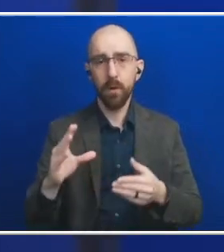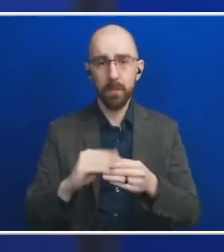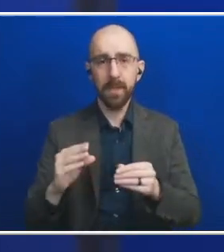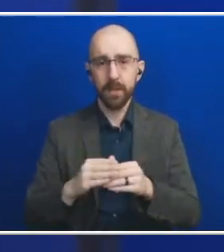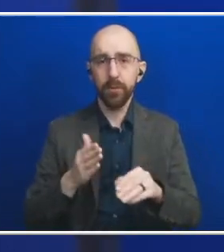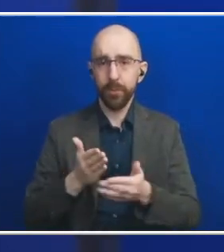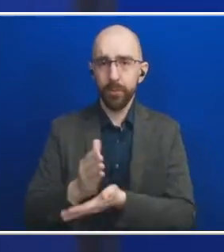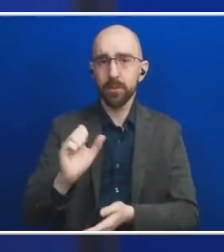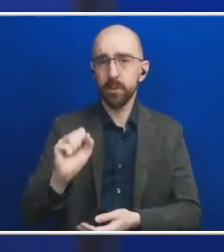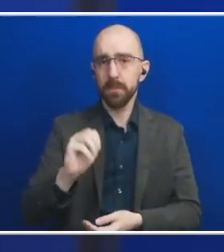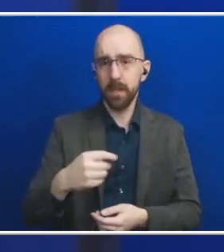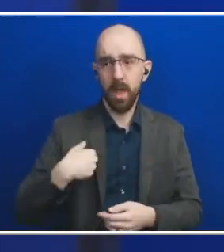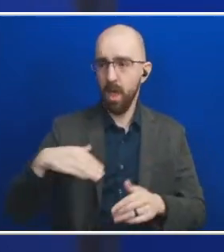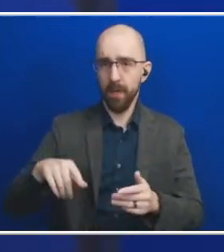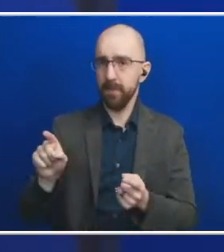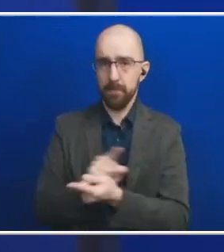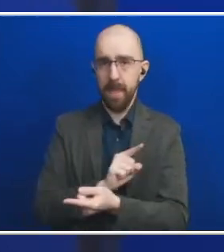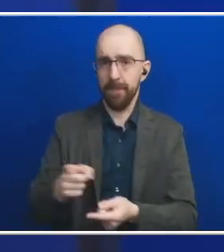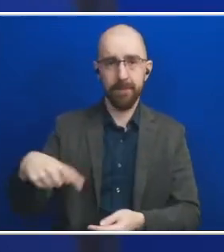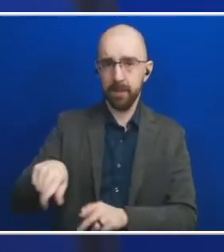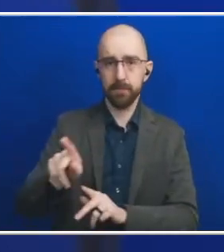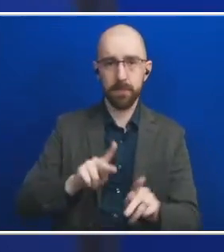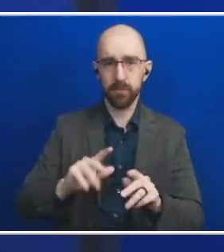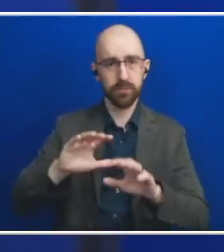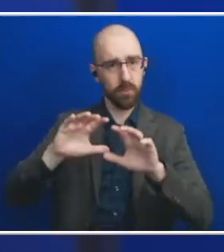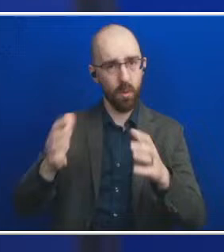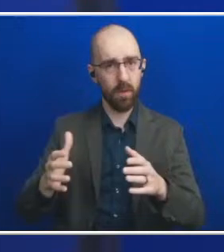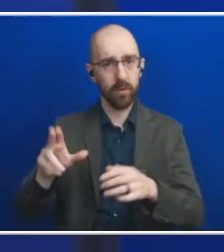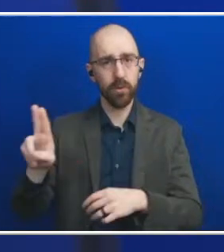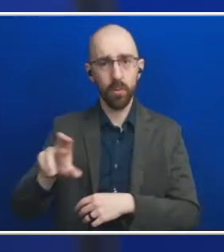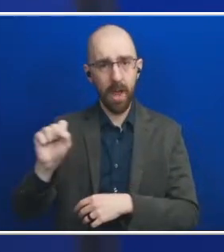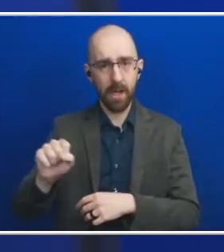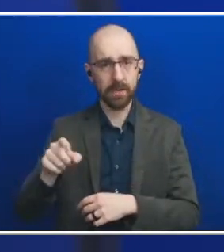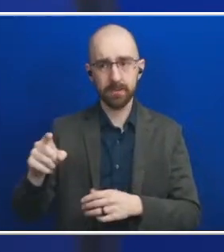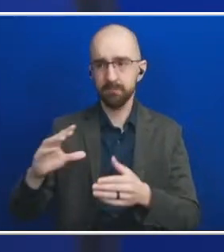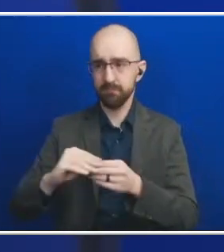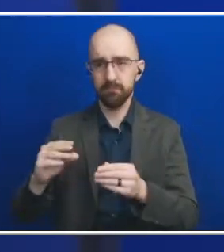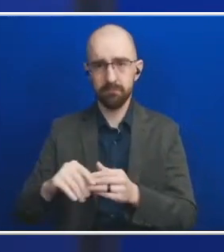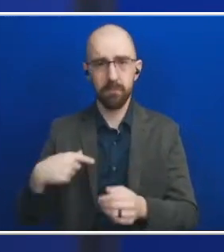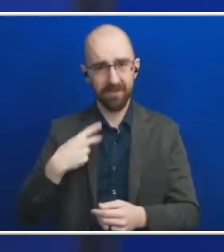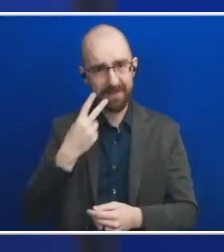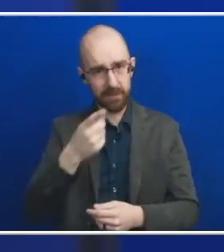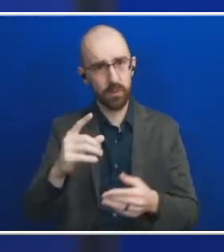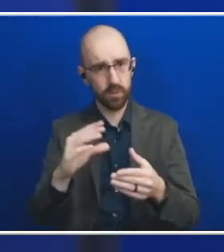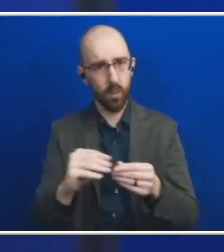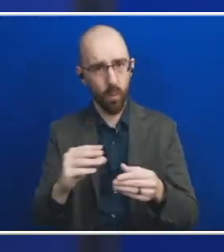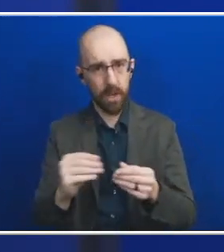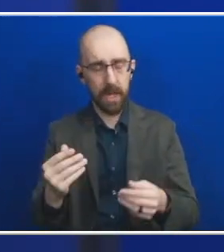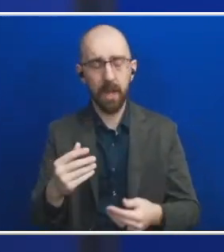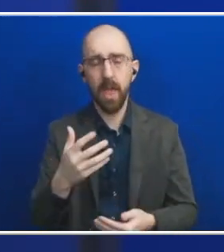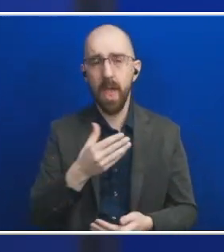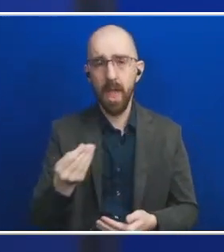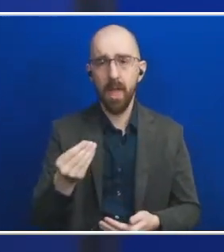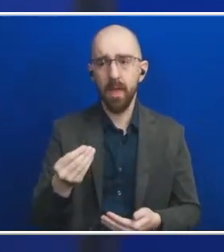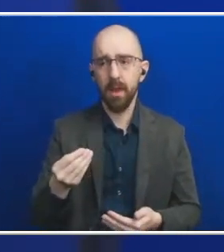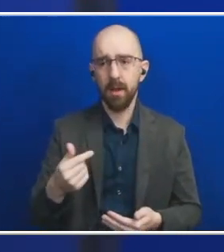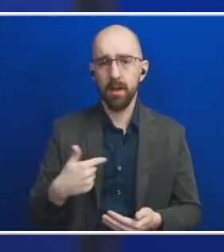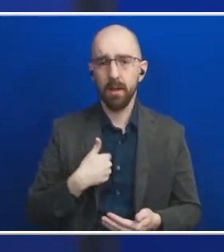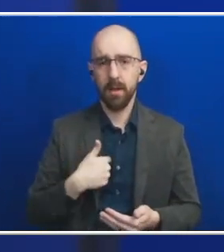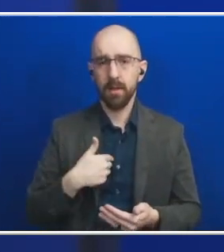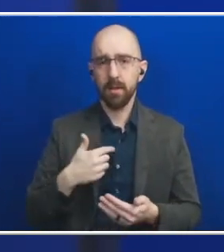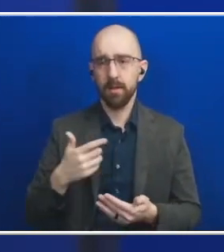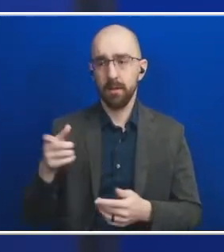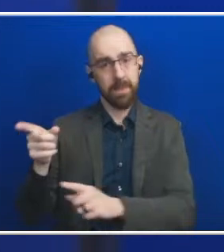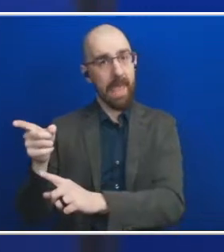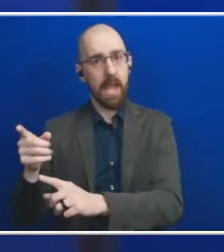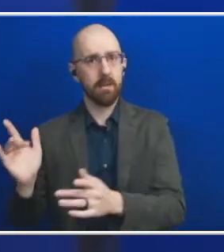met before, just across the country, that have been like, I've seen your story, and it made me go reach out to my doctor about getting a